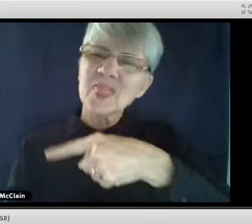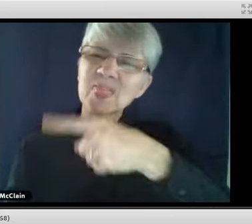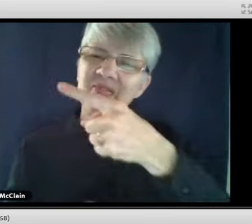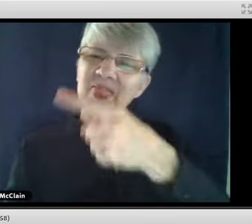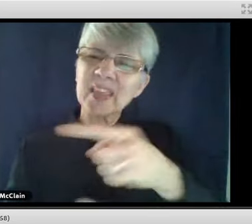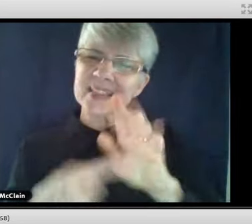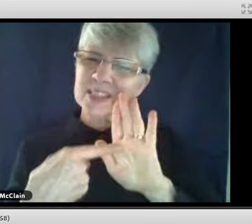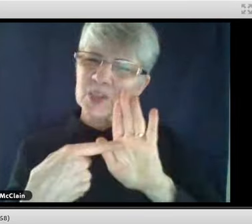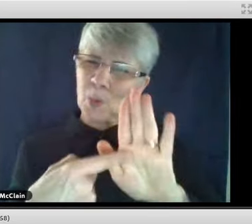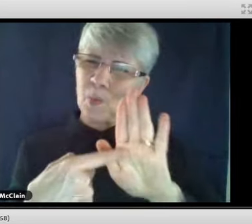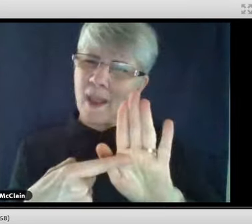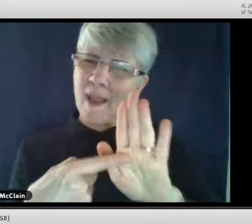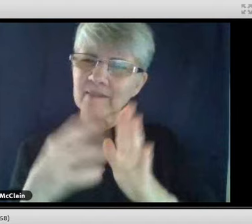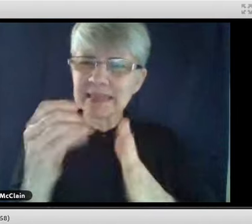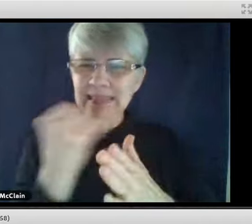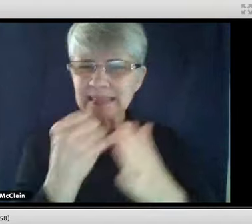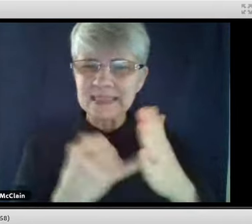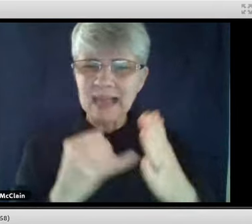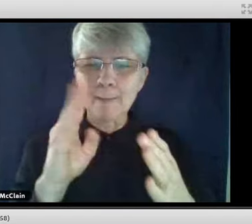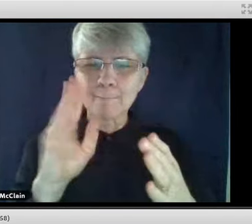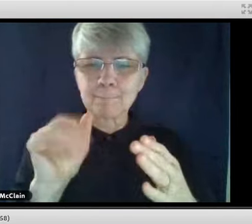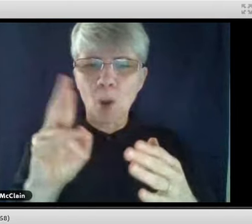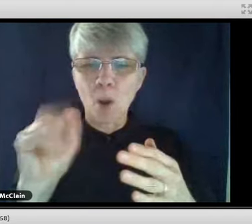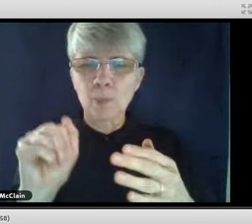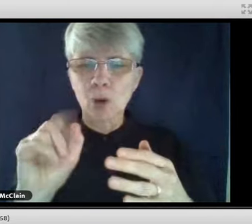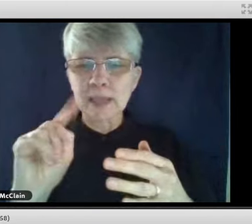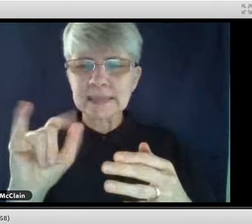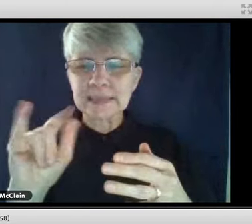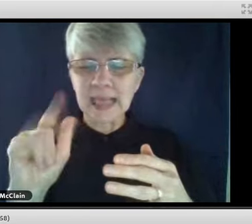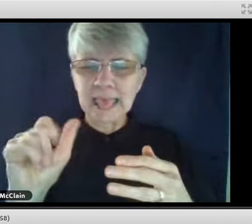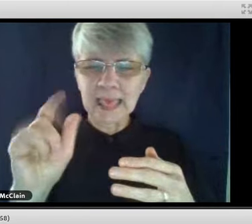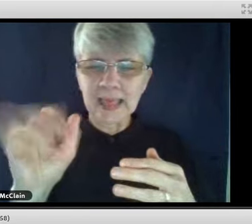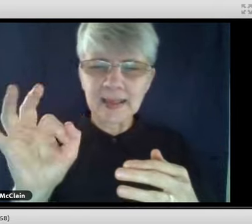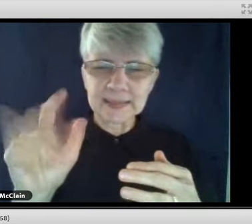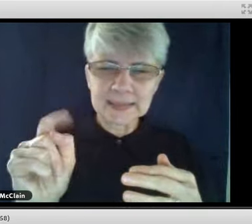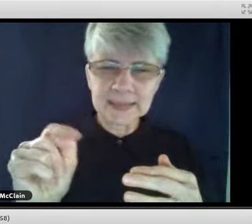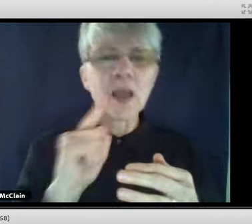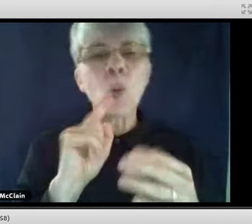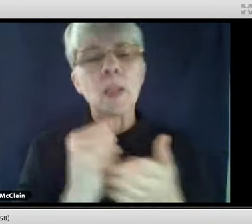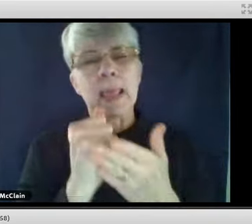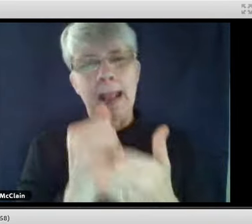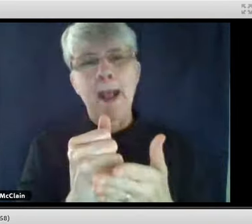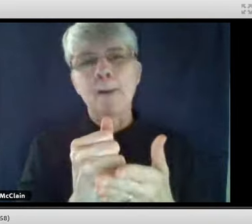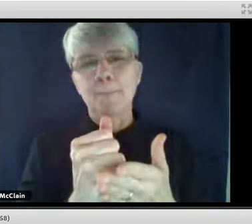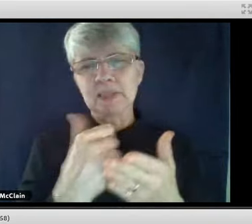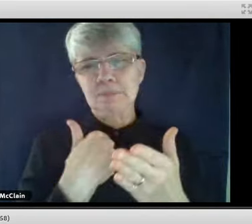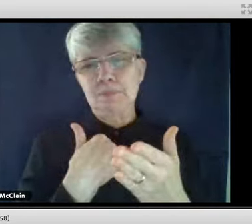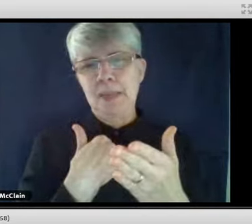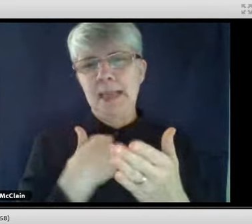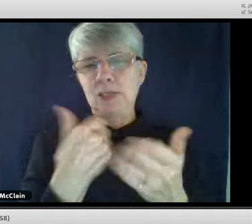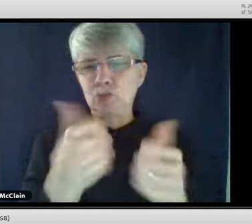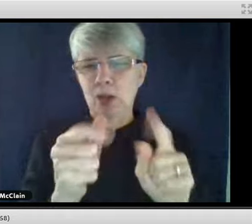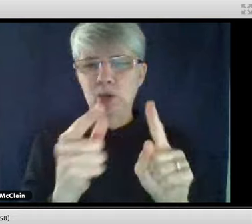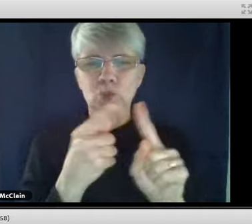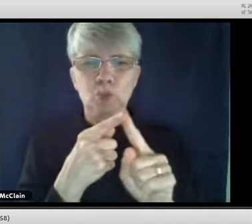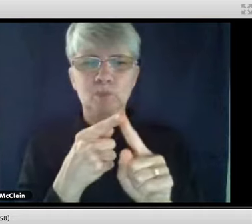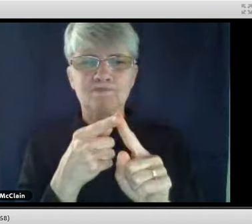graphic that was designed by Barbara Tillett, one of the architects of FRBR, very helpful in when you're trying